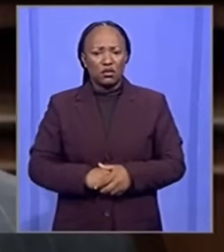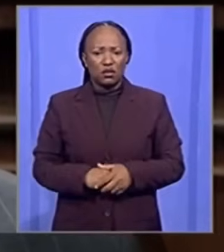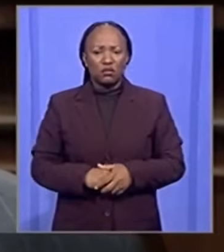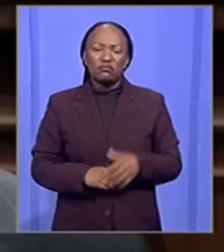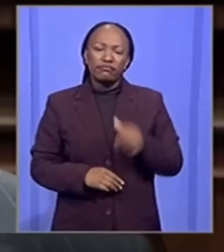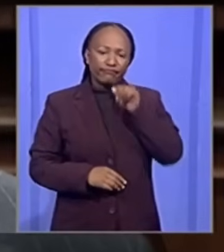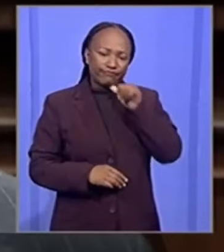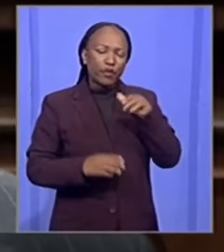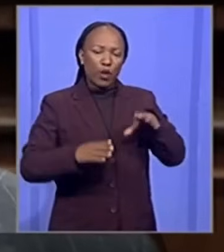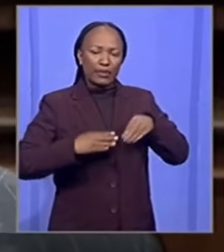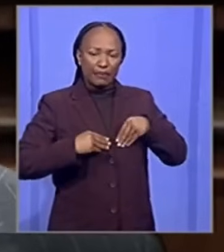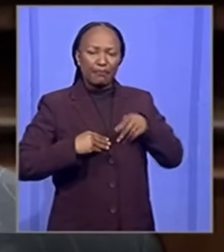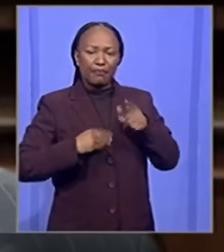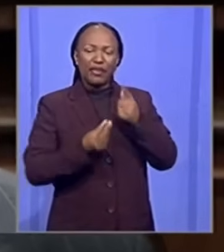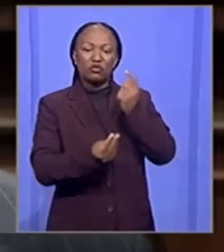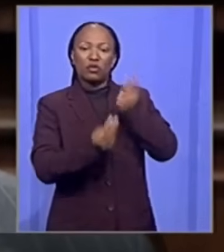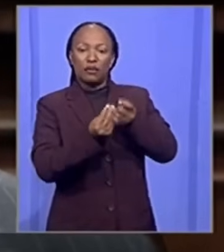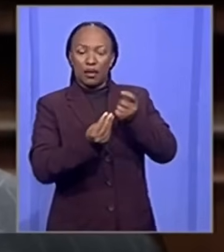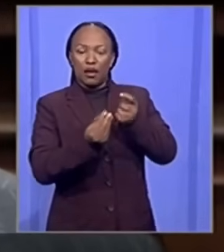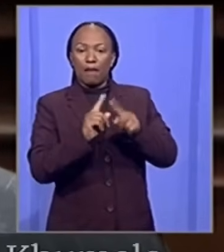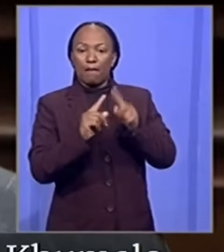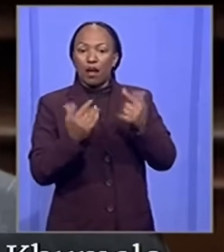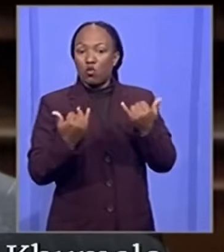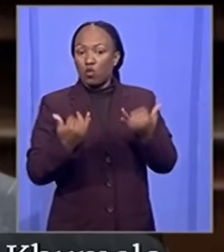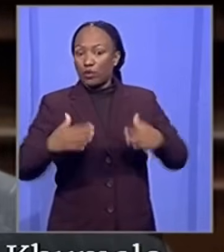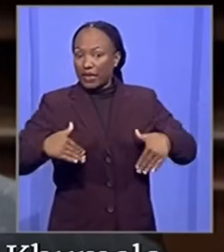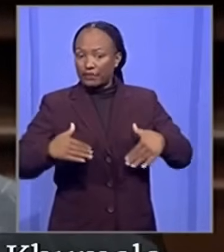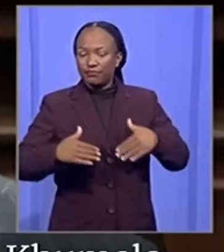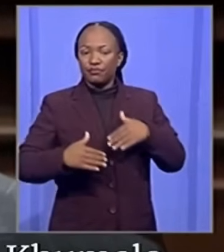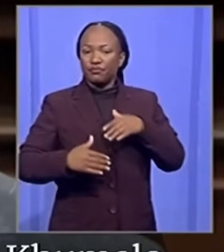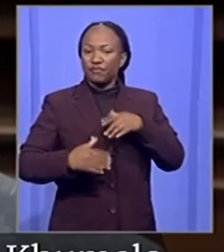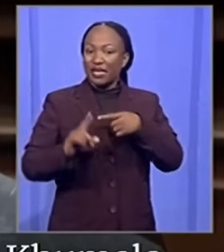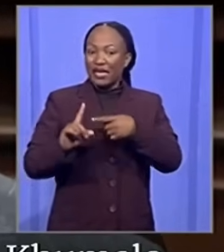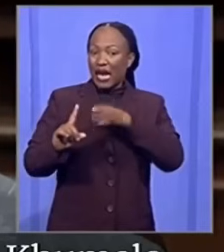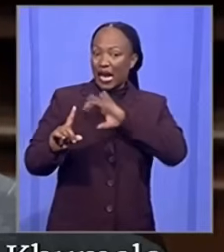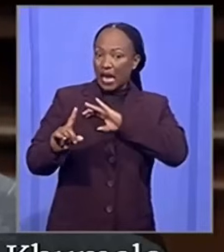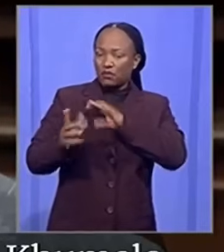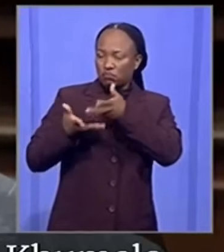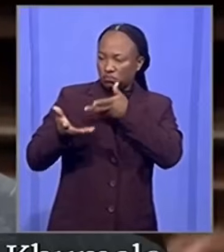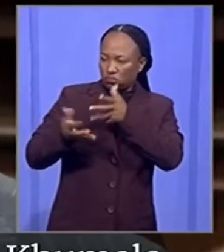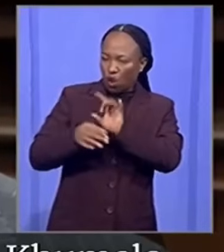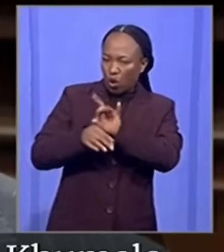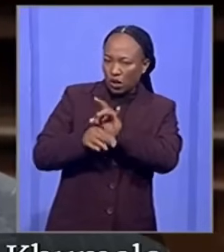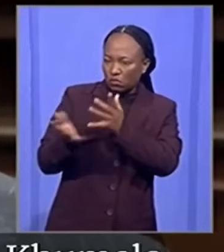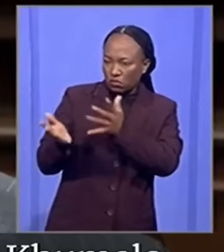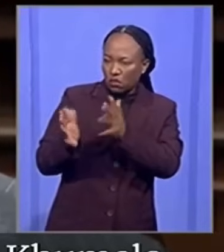for further instruction from the client. We have not yet consulted with the client, and upon consulting with the client, we'll then take